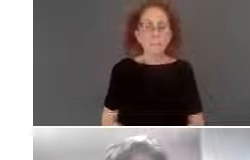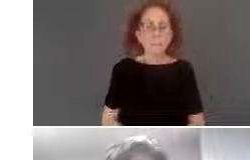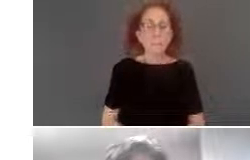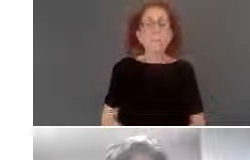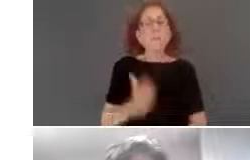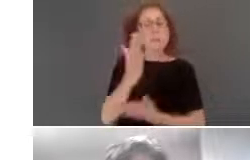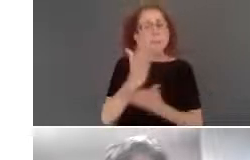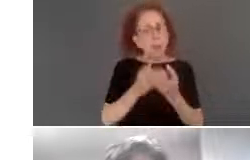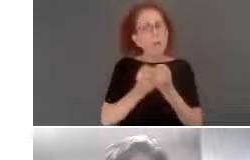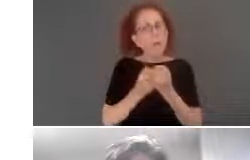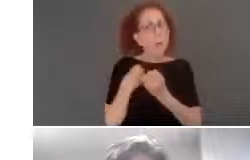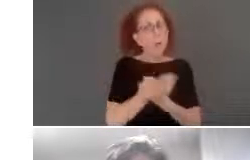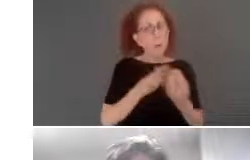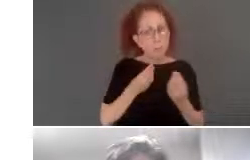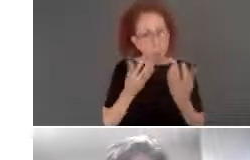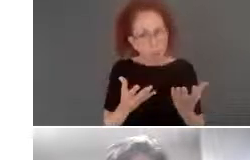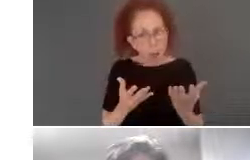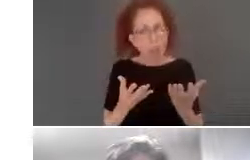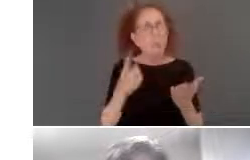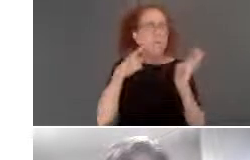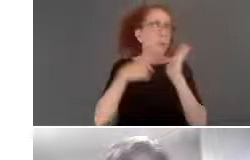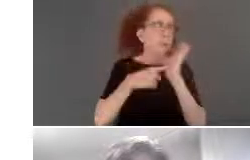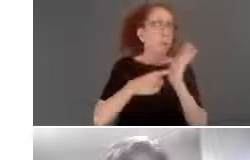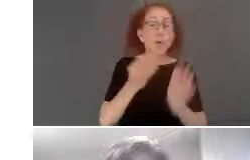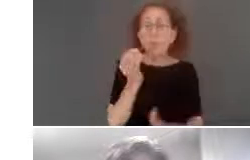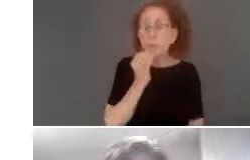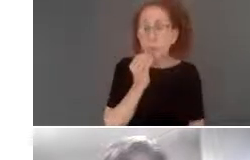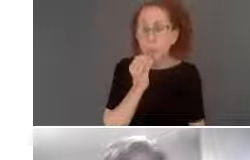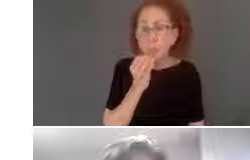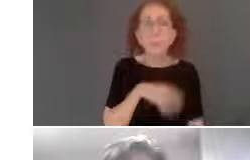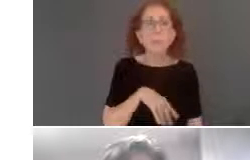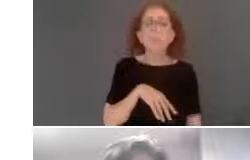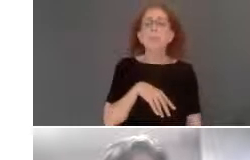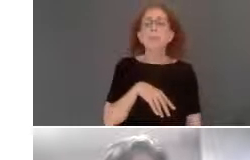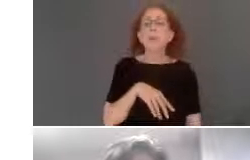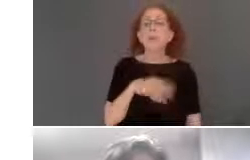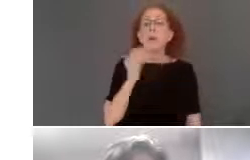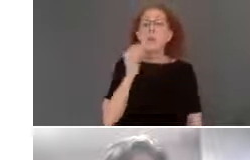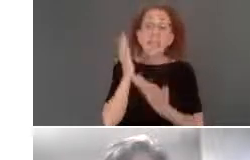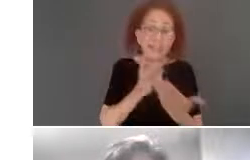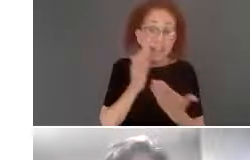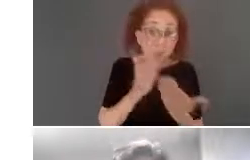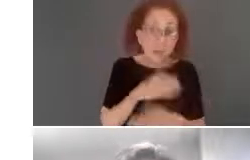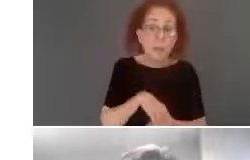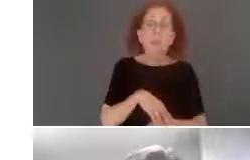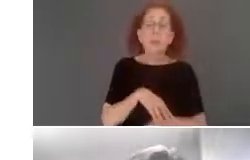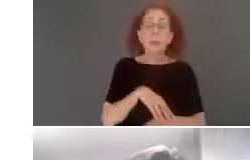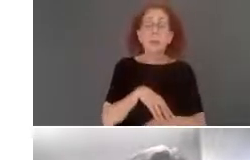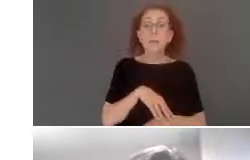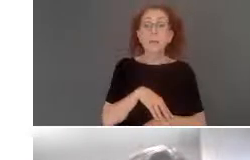we're able to provide will be food and grocery delivery orders. That'll be done